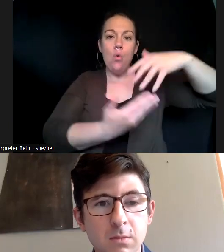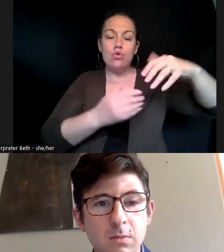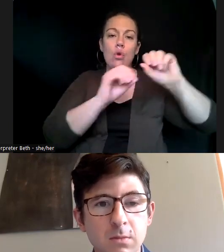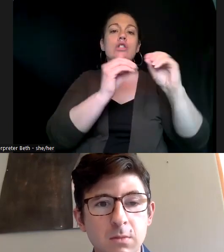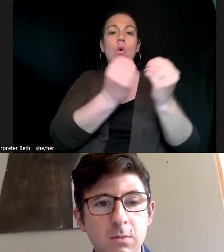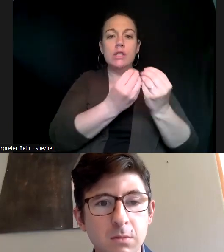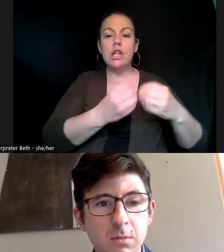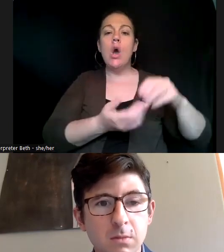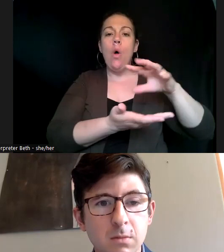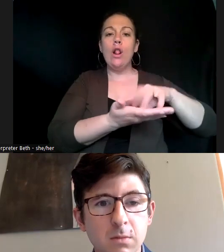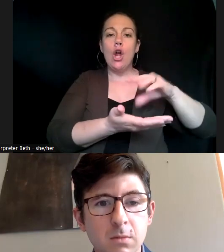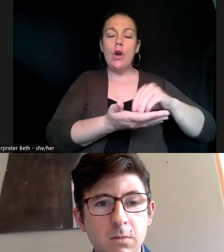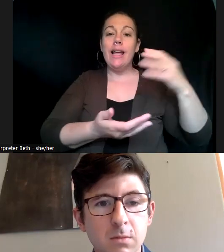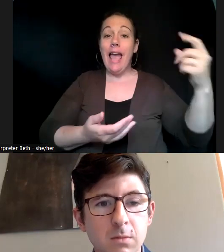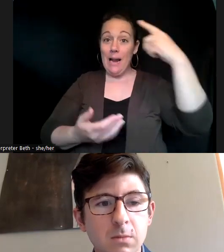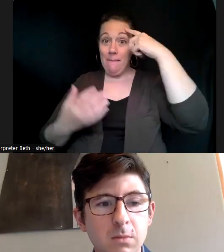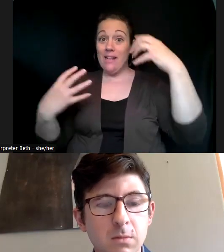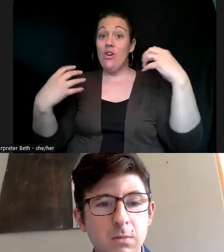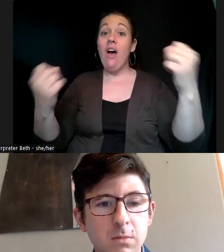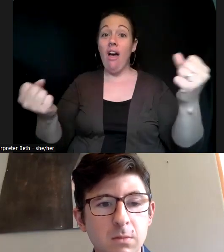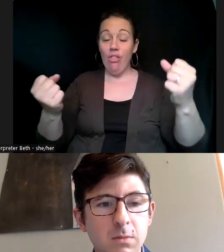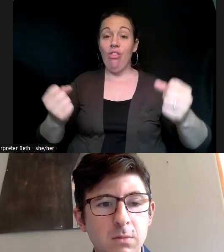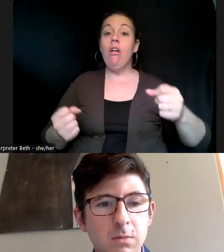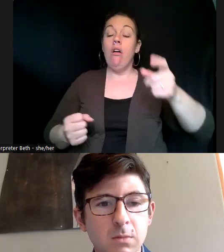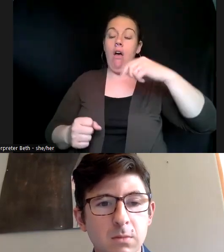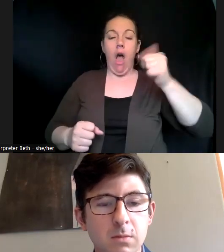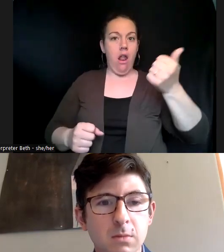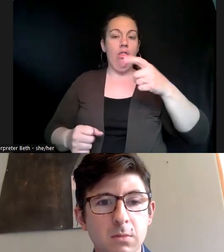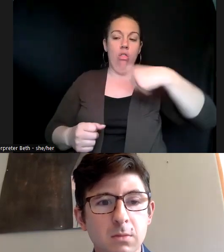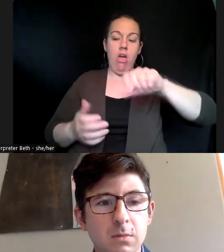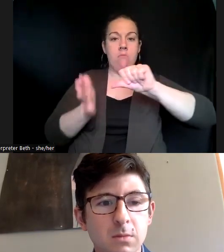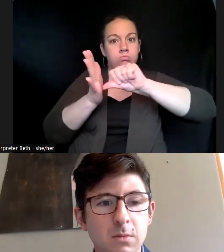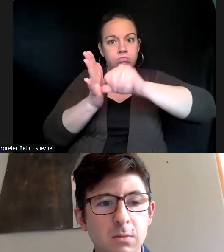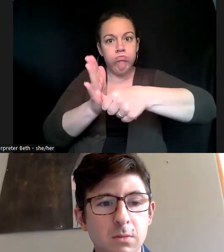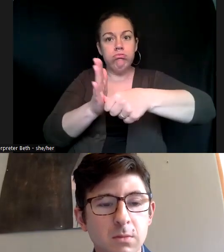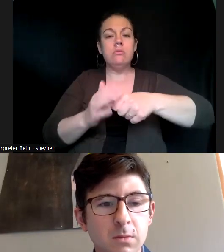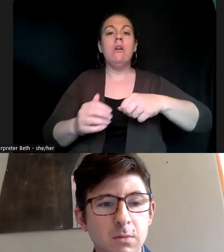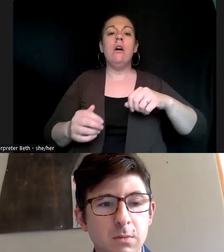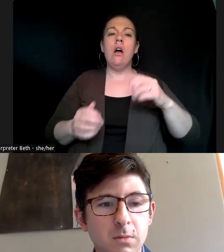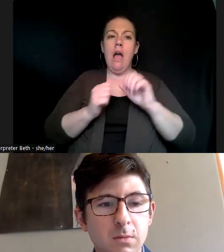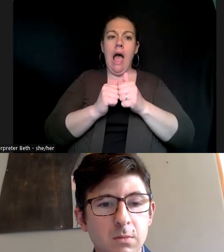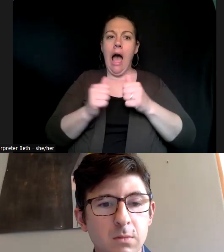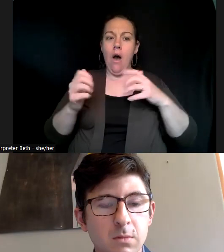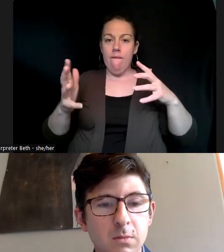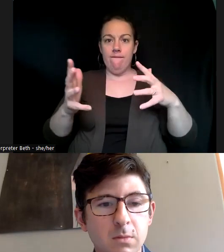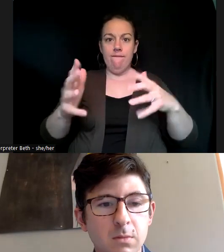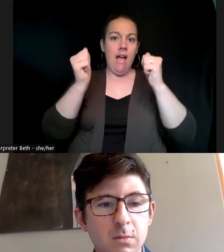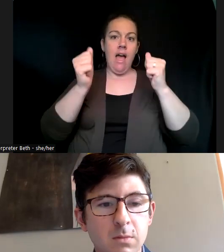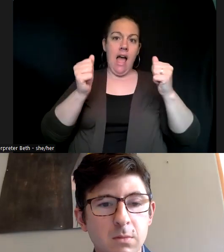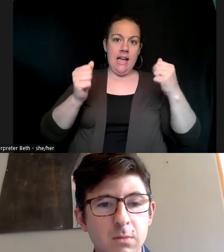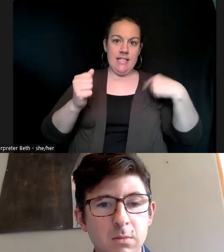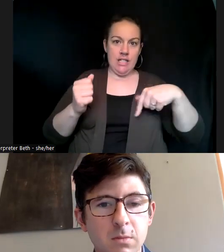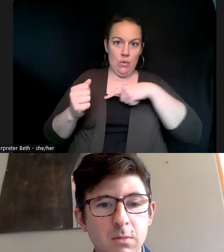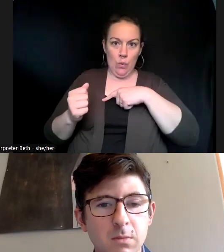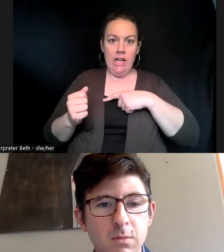and just the other piece that they really stressed on was how quickly we jumped back into